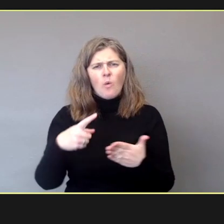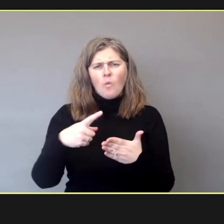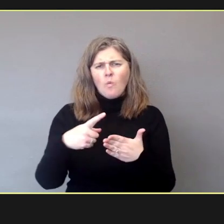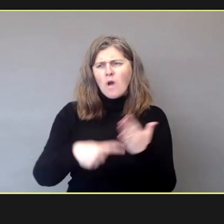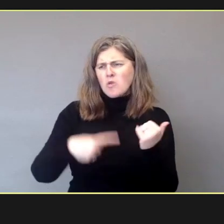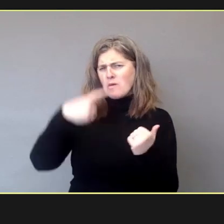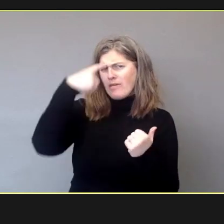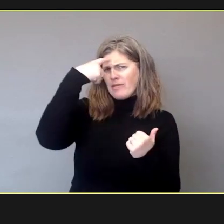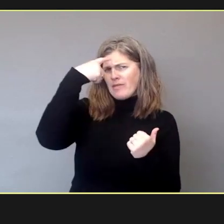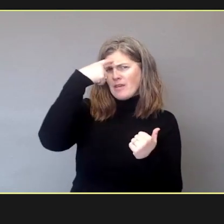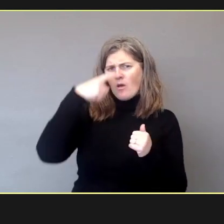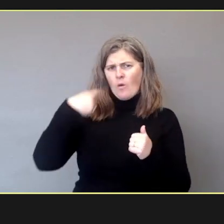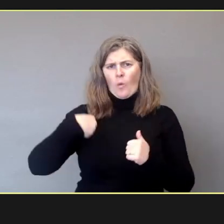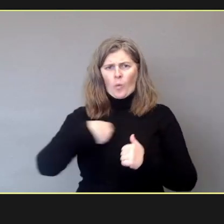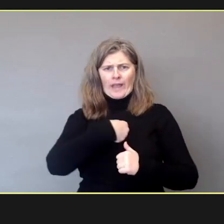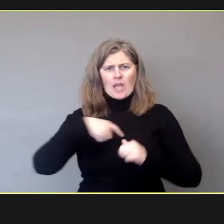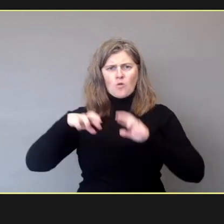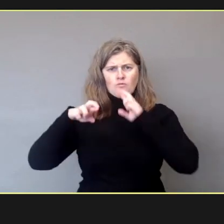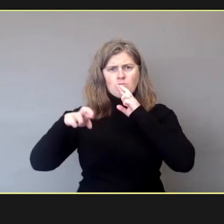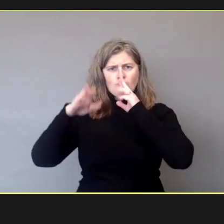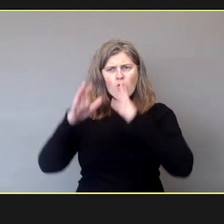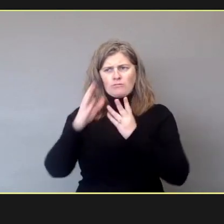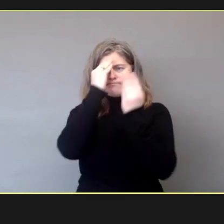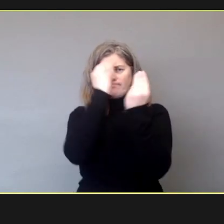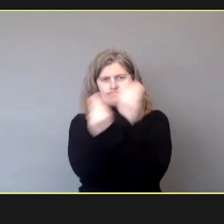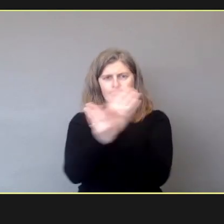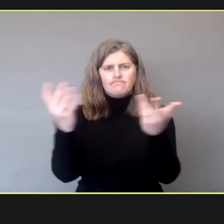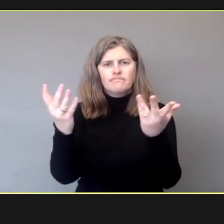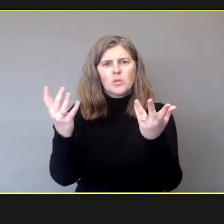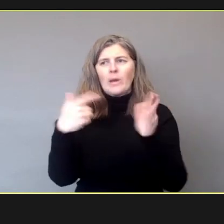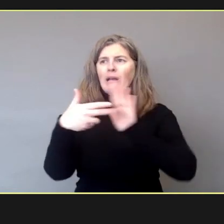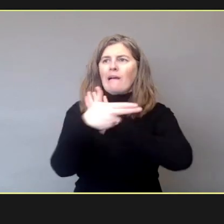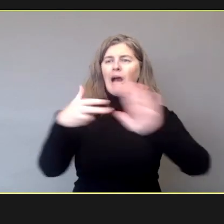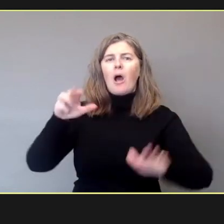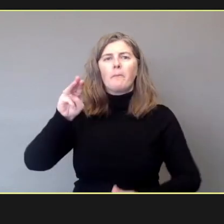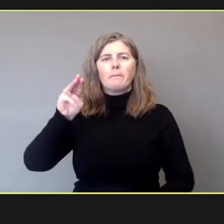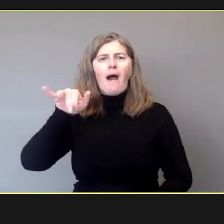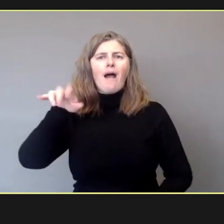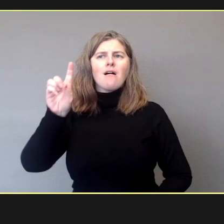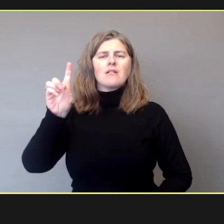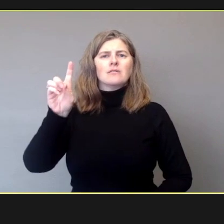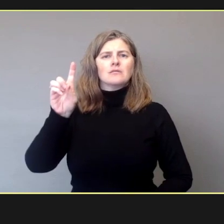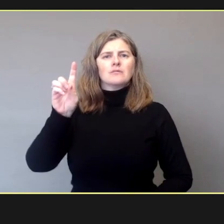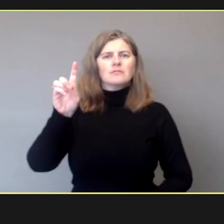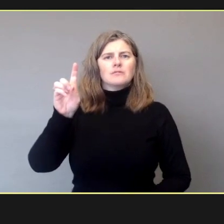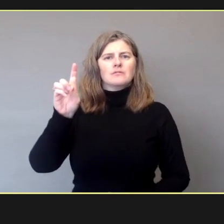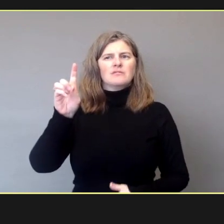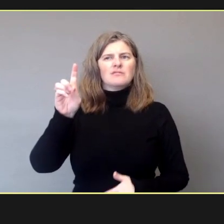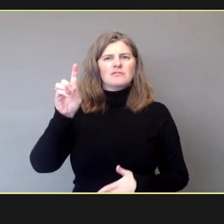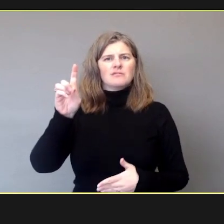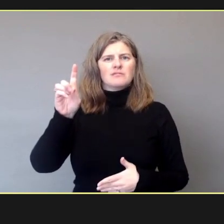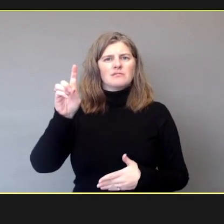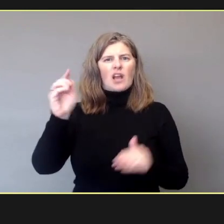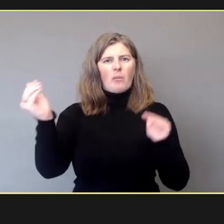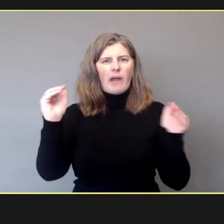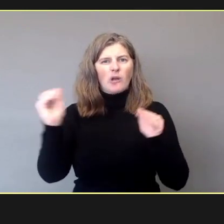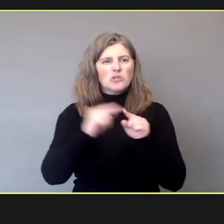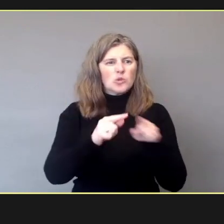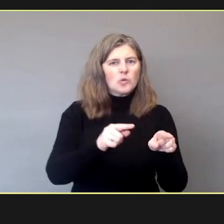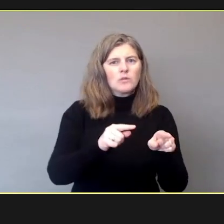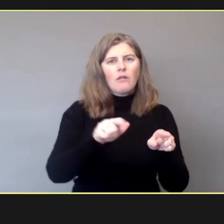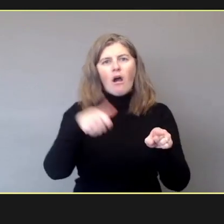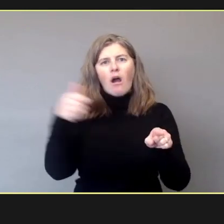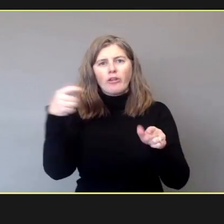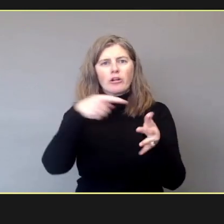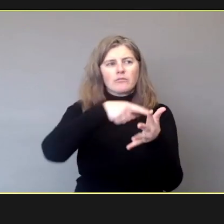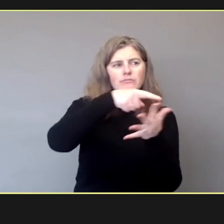do you think reporting Omicron has as mild whether relative to other variants or